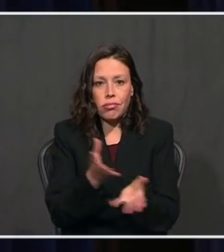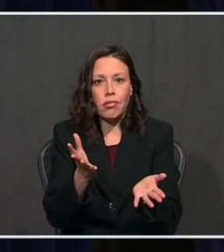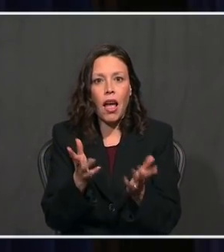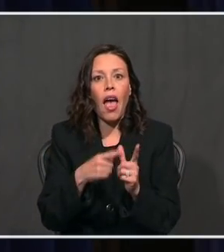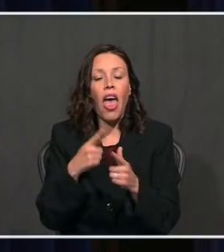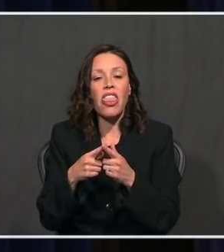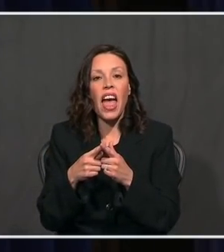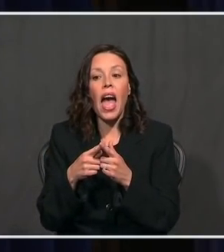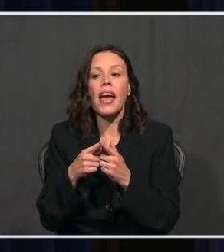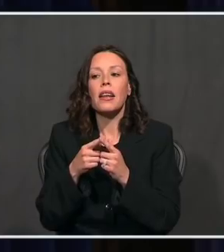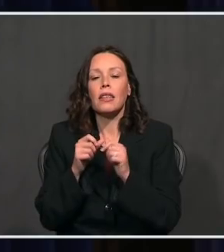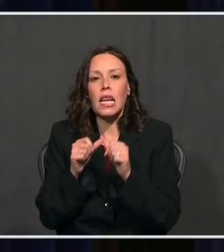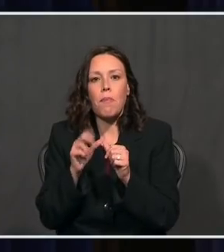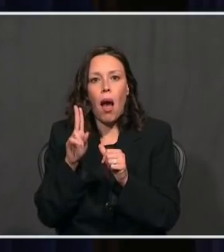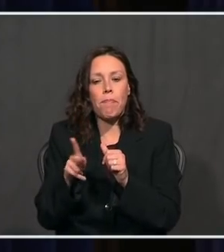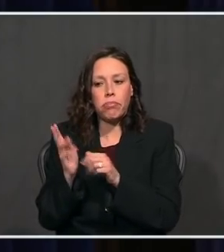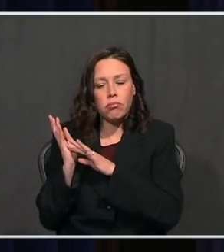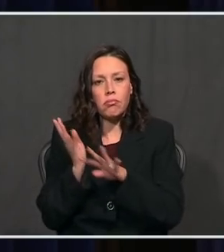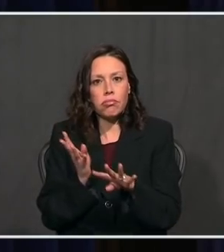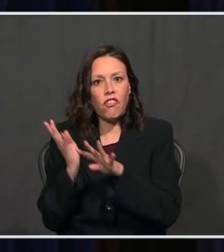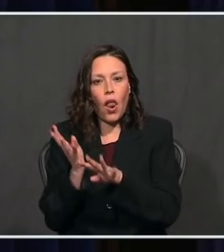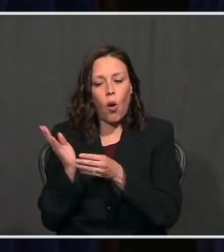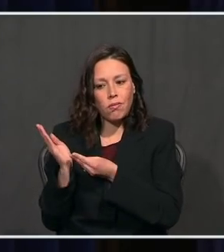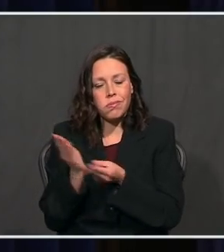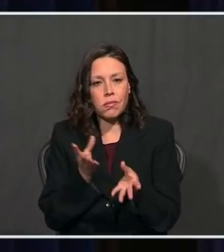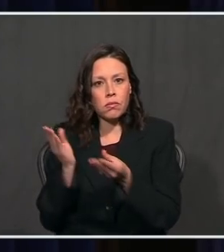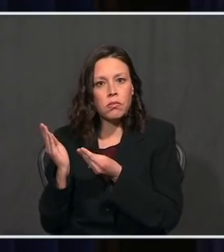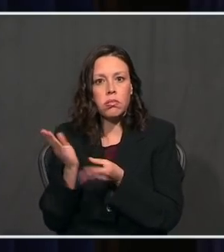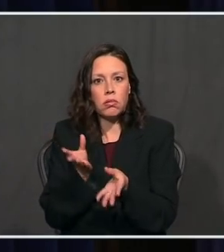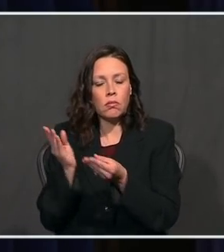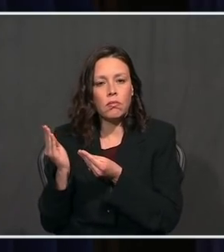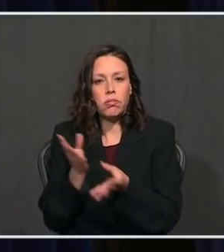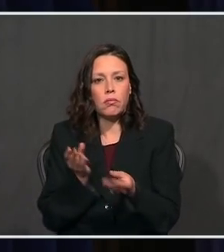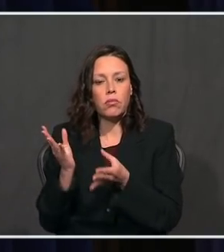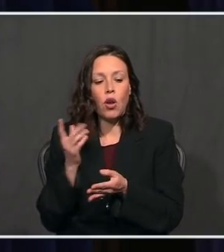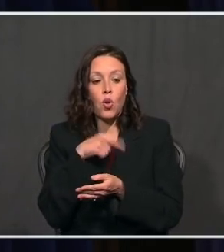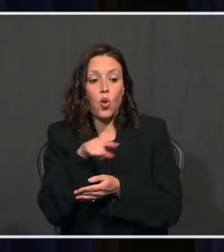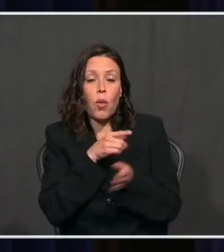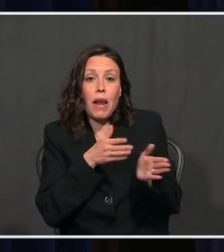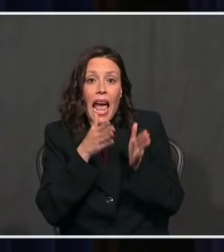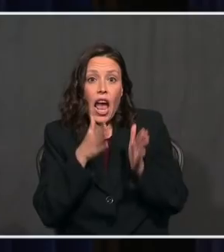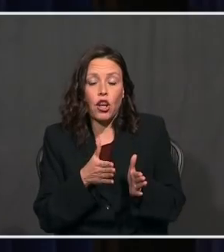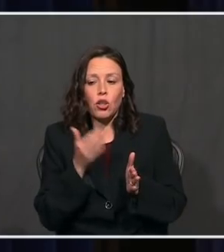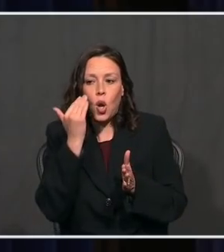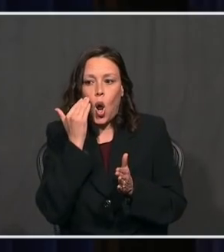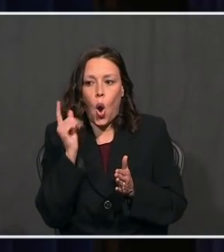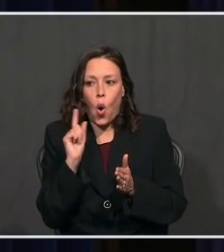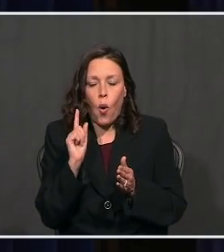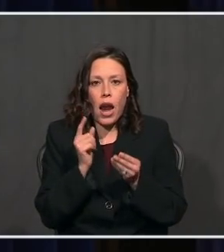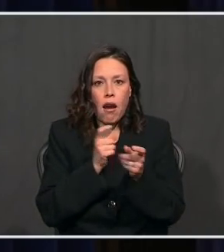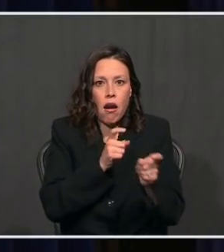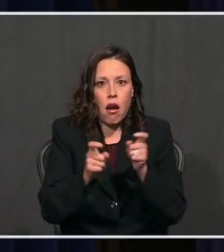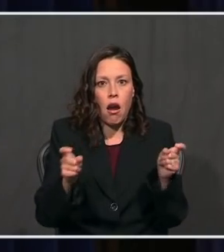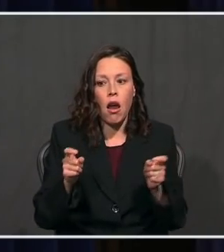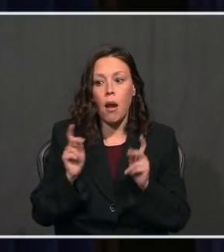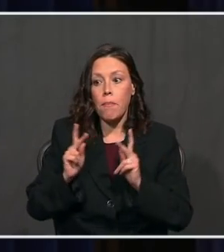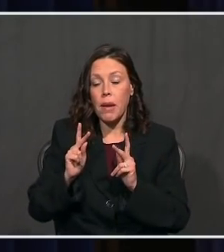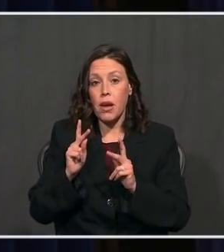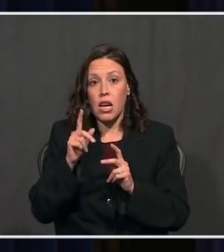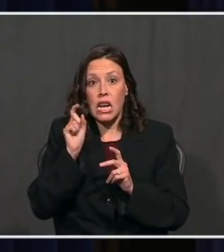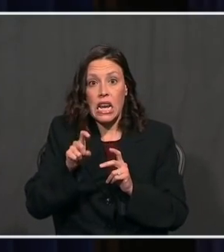steady cadence of vaccine so that planners can plan, and then people who are going to have to